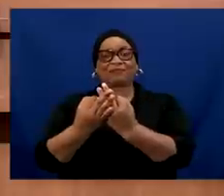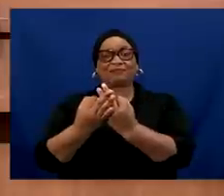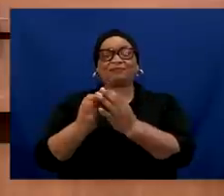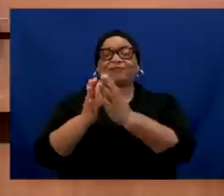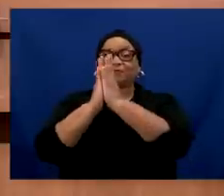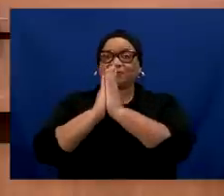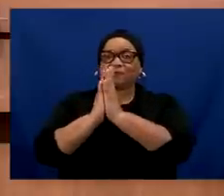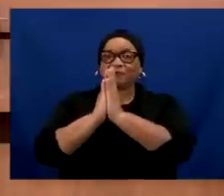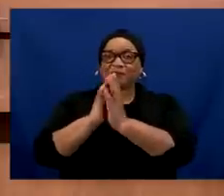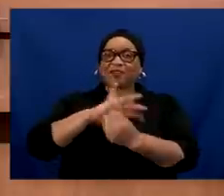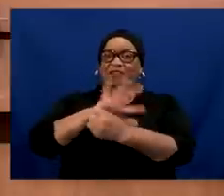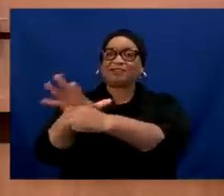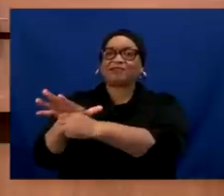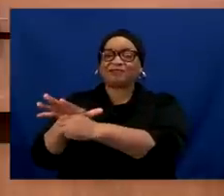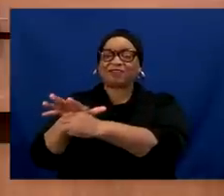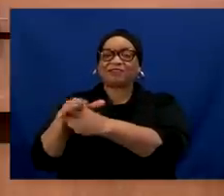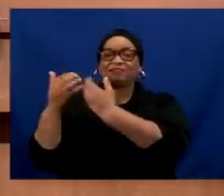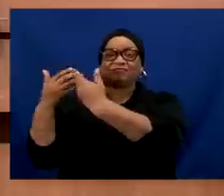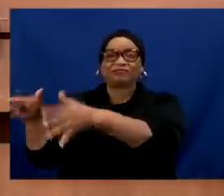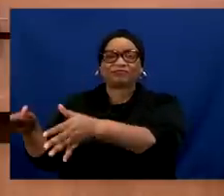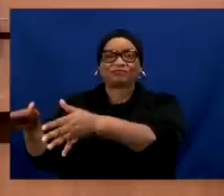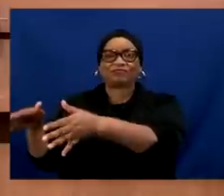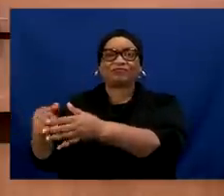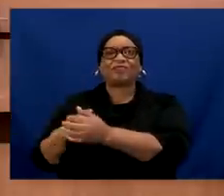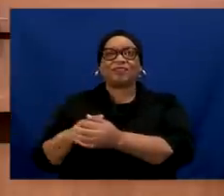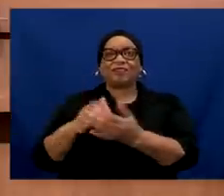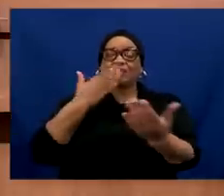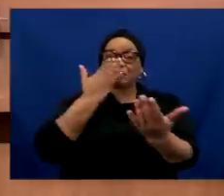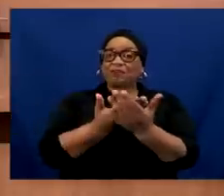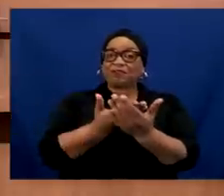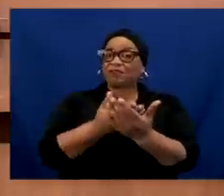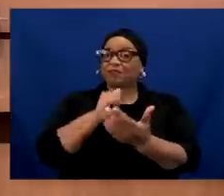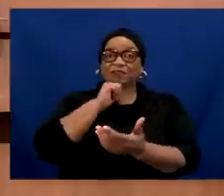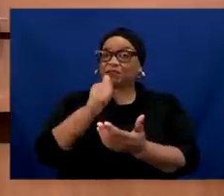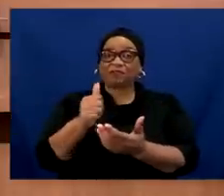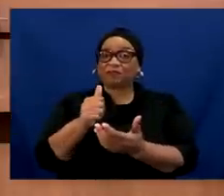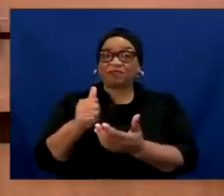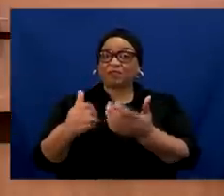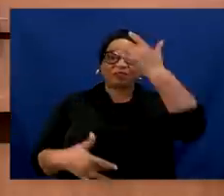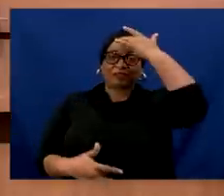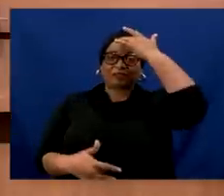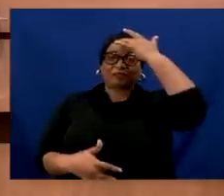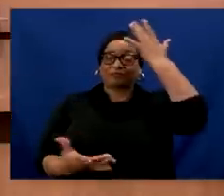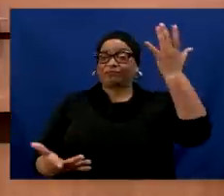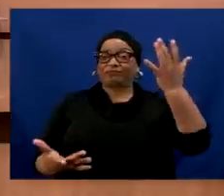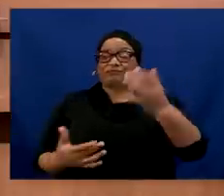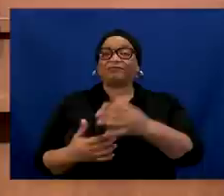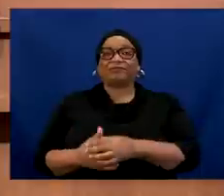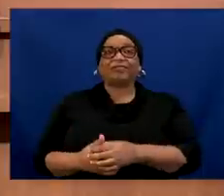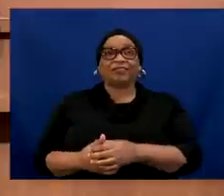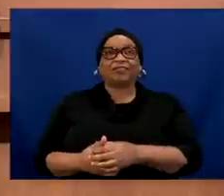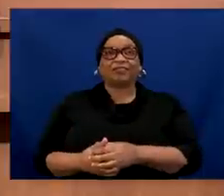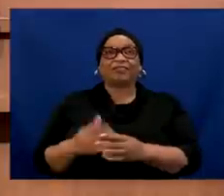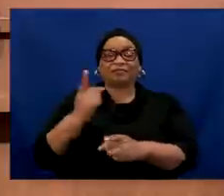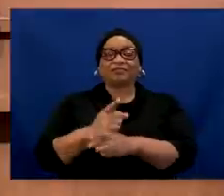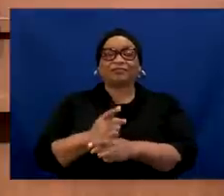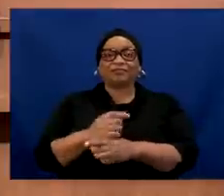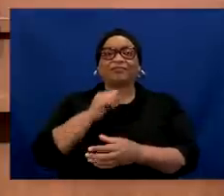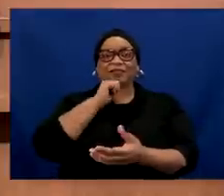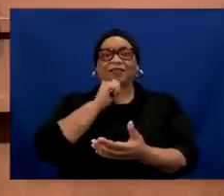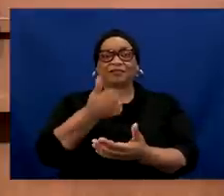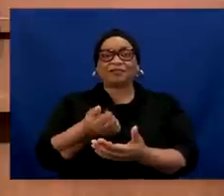this virus goes away. But I'm going to be good. I'm going to be good because I don't want to be sick. I don't want to be sick. That's right. I hear you. I'm going to be